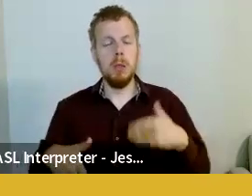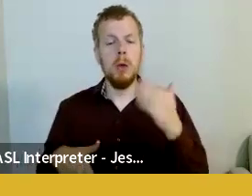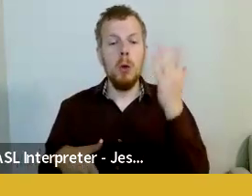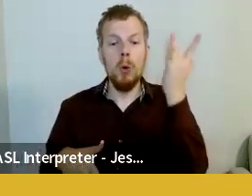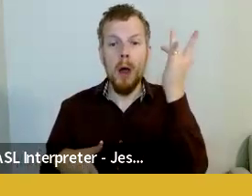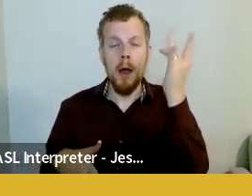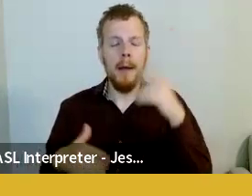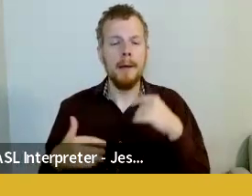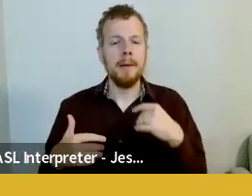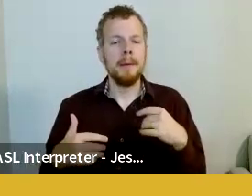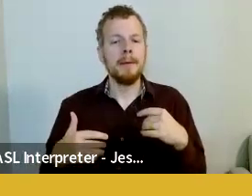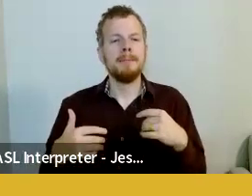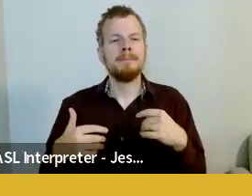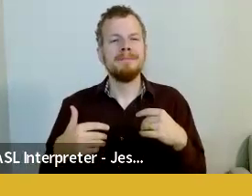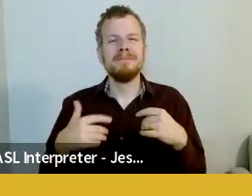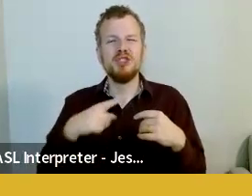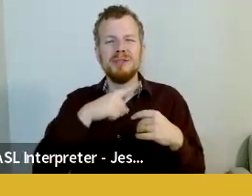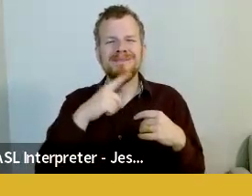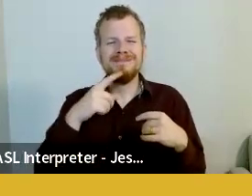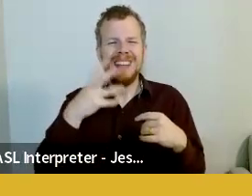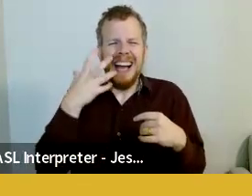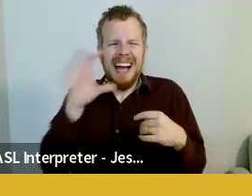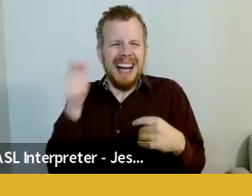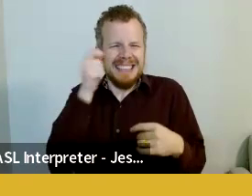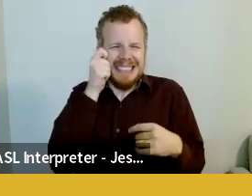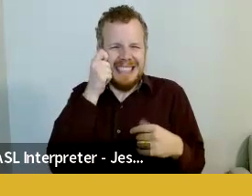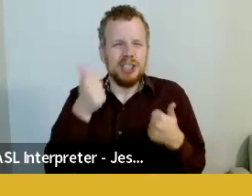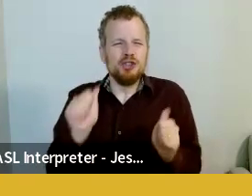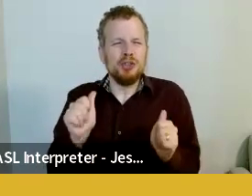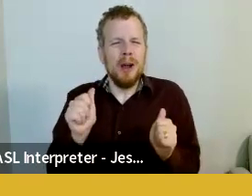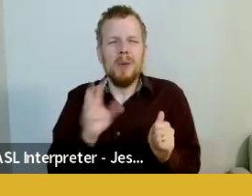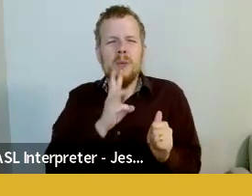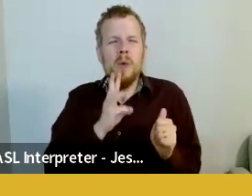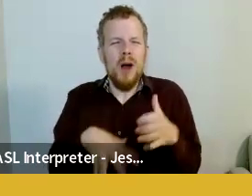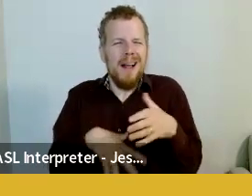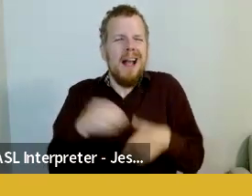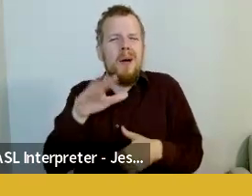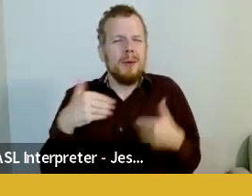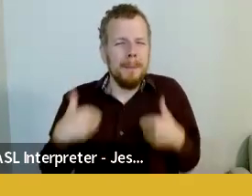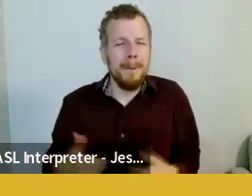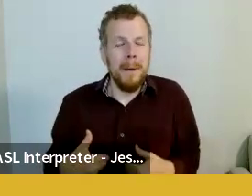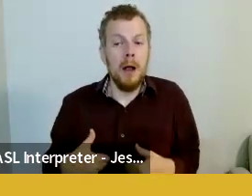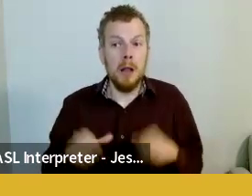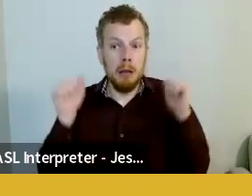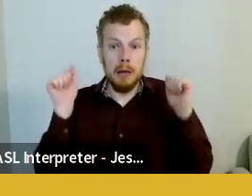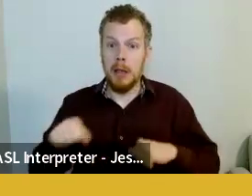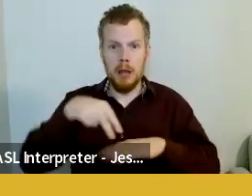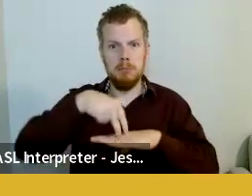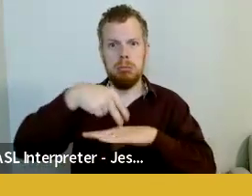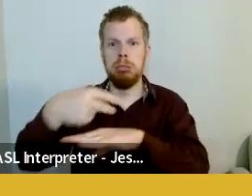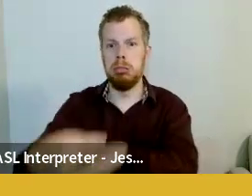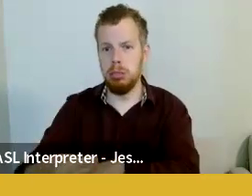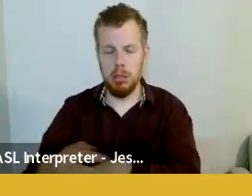water from the body to the surface. Some symptoms of this include fainting, low